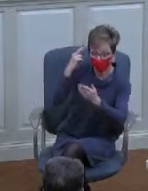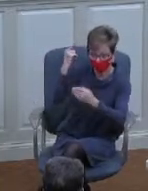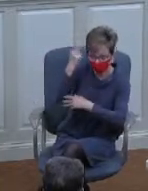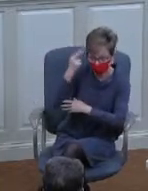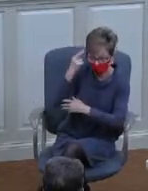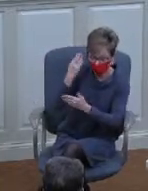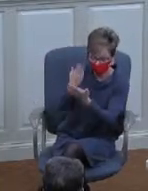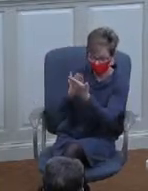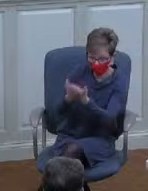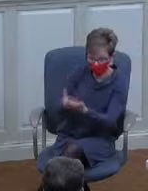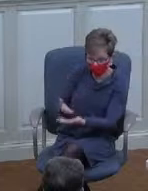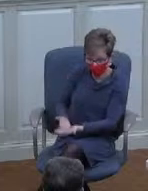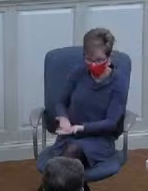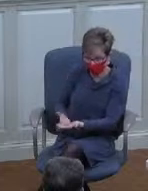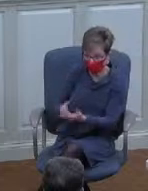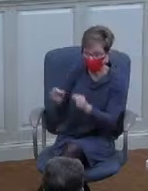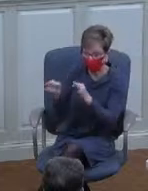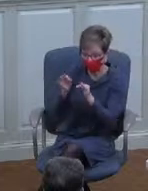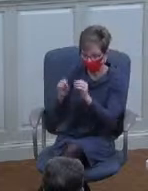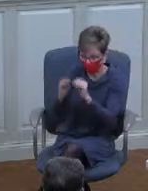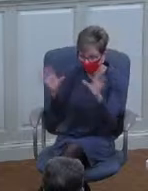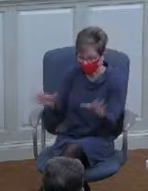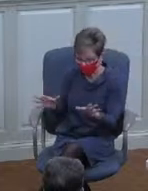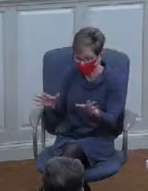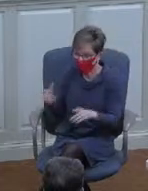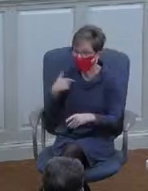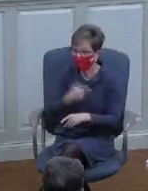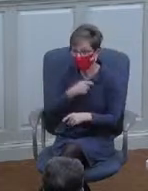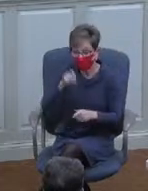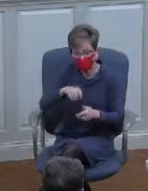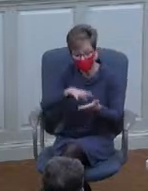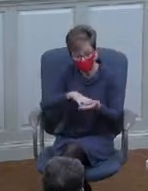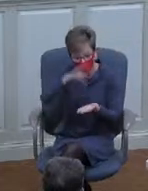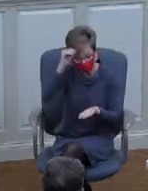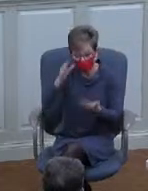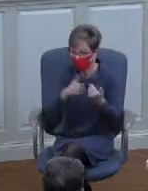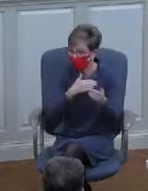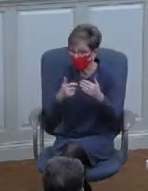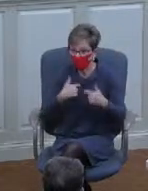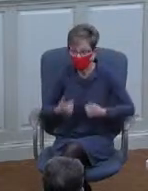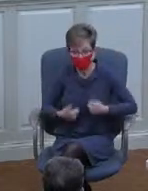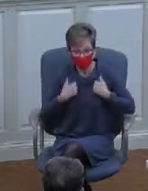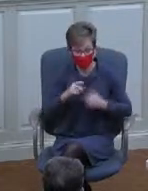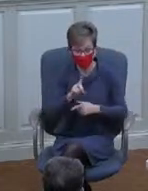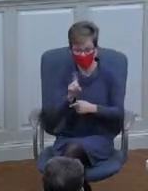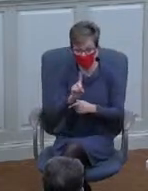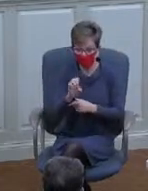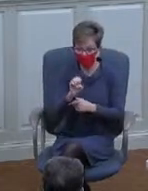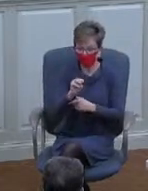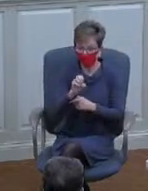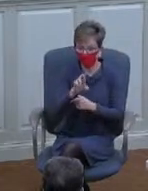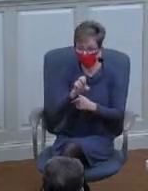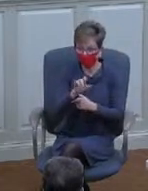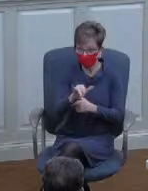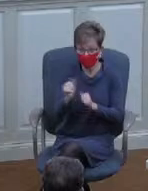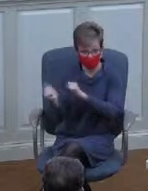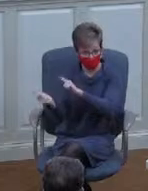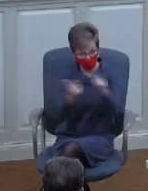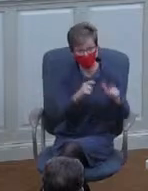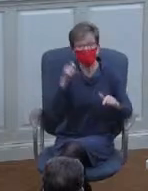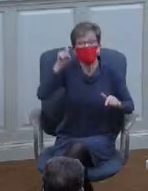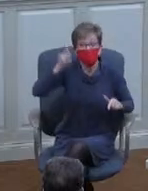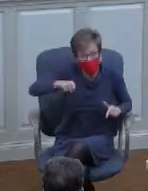are cognitively given. We must learn that even though we live in a democracy where all of us are presumably